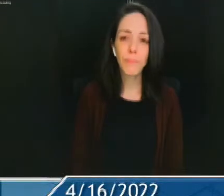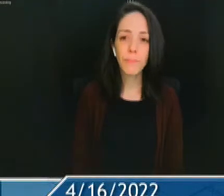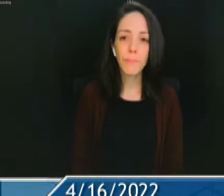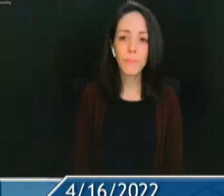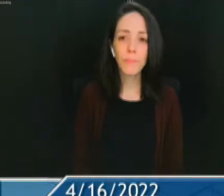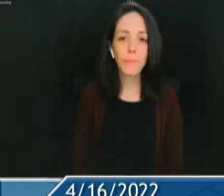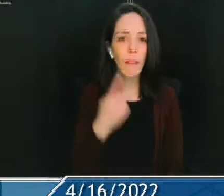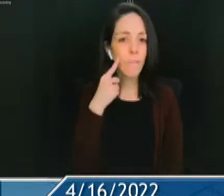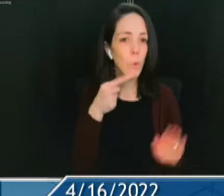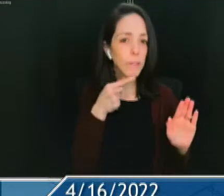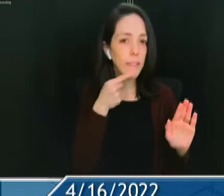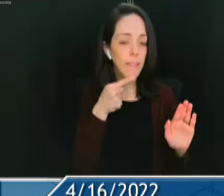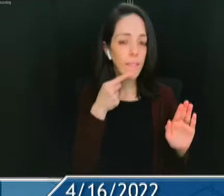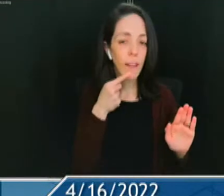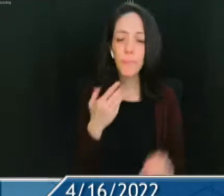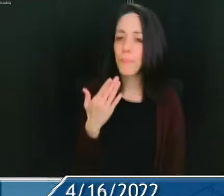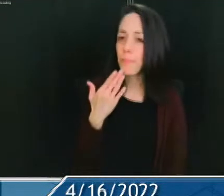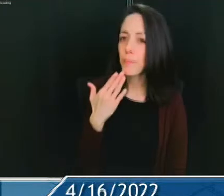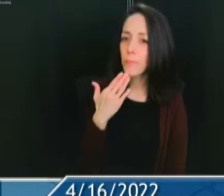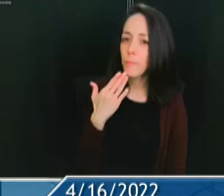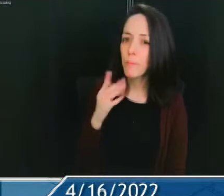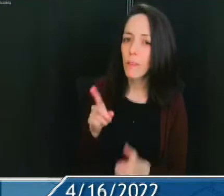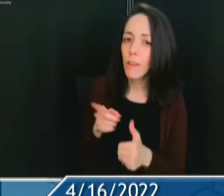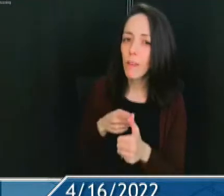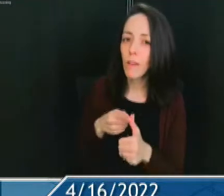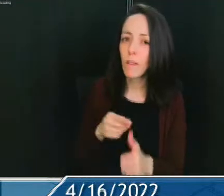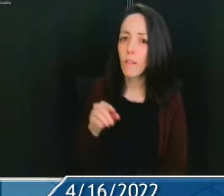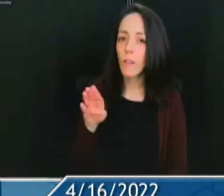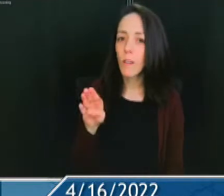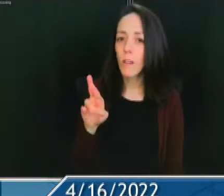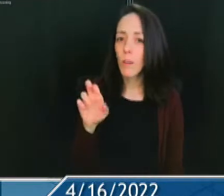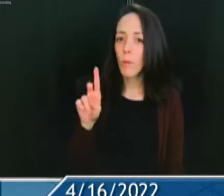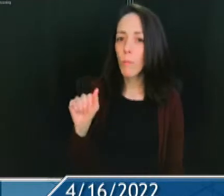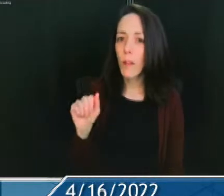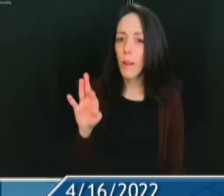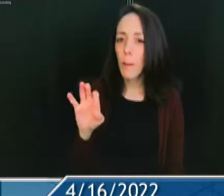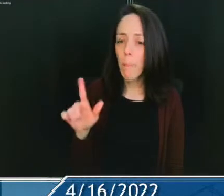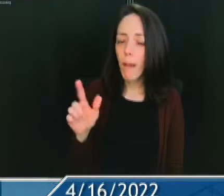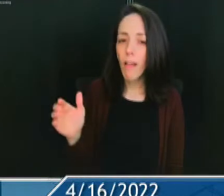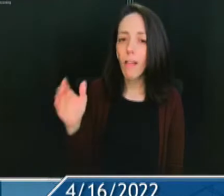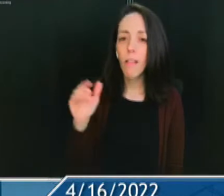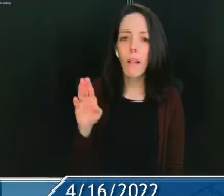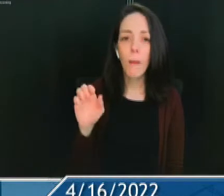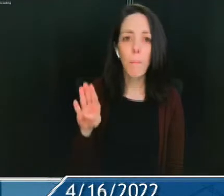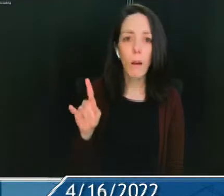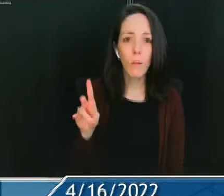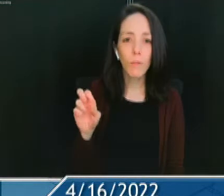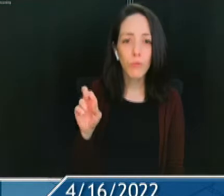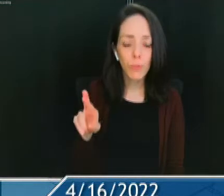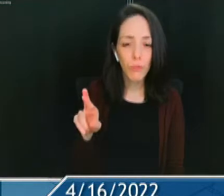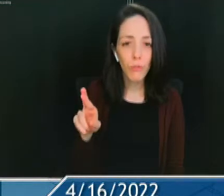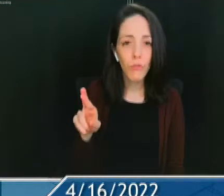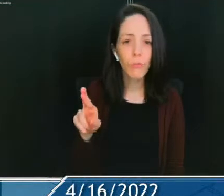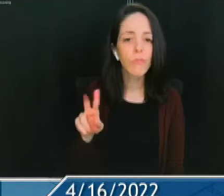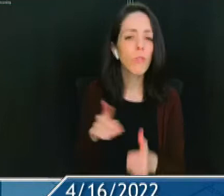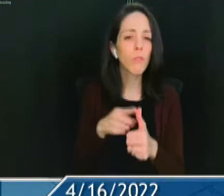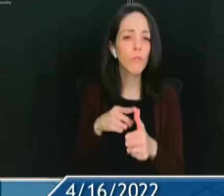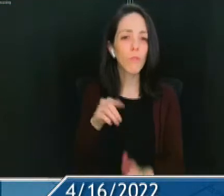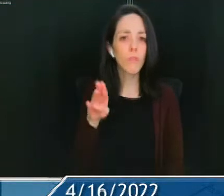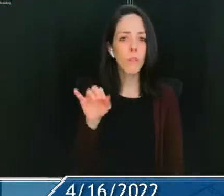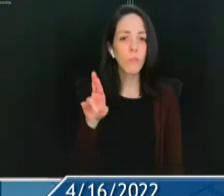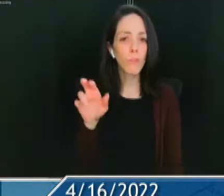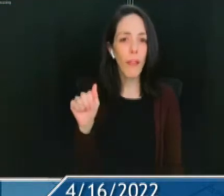Thank you. First three for today would be Brenna Bell, Bob Turner, and Chris Sturth. Brenna Bell, please go ahead.